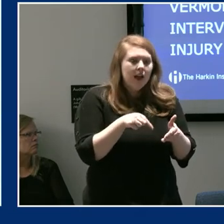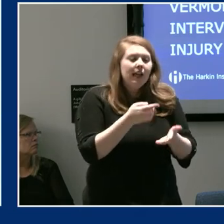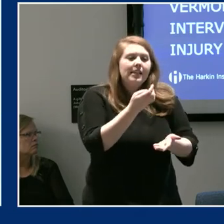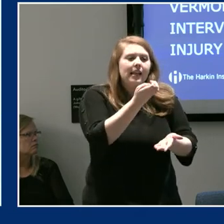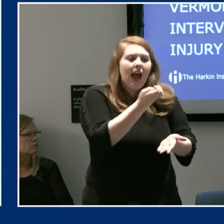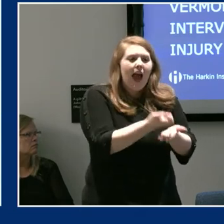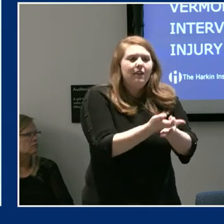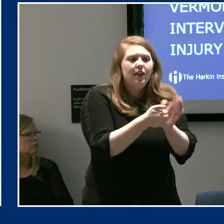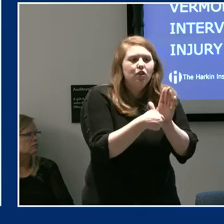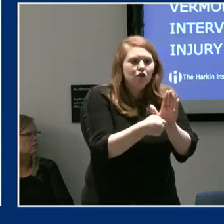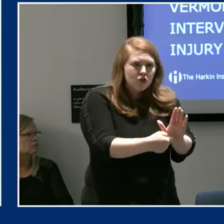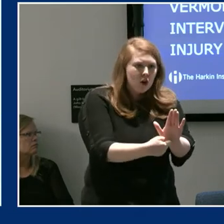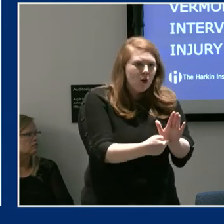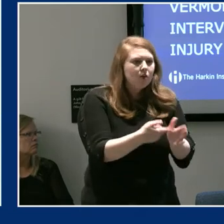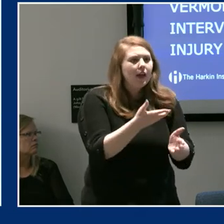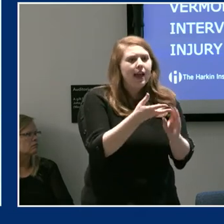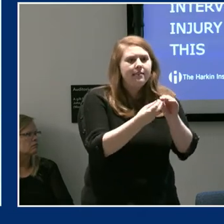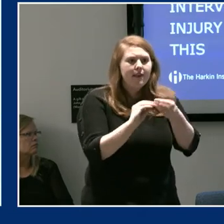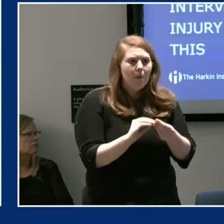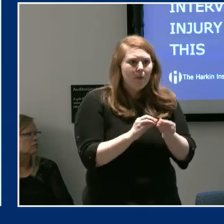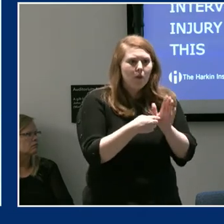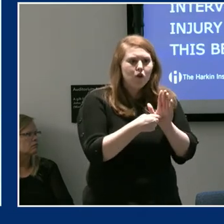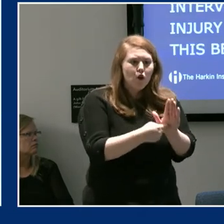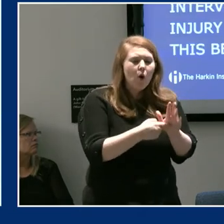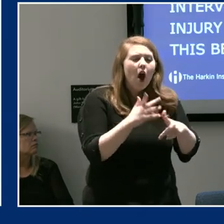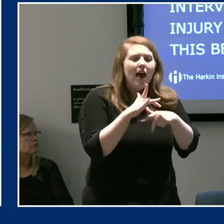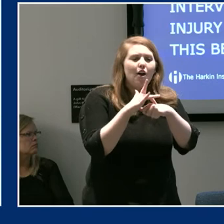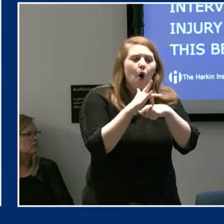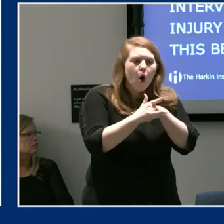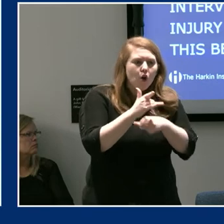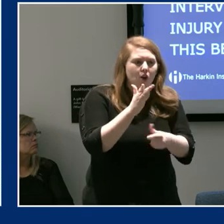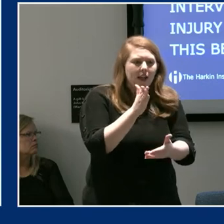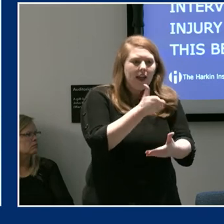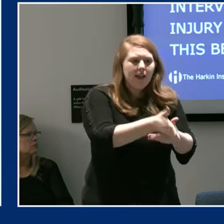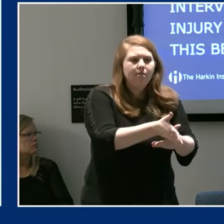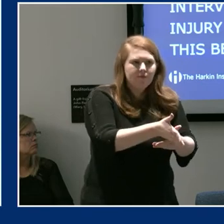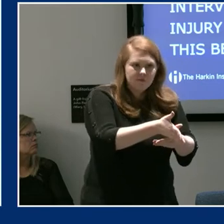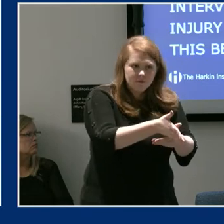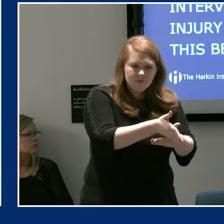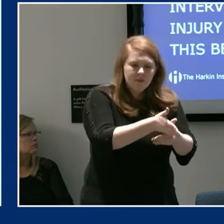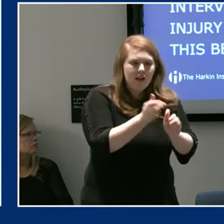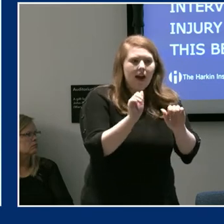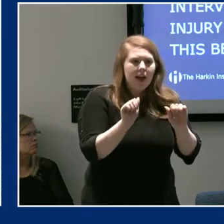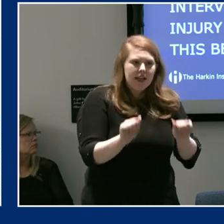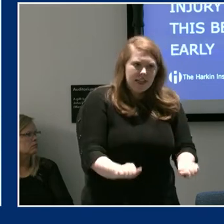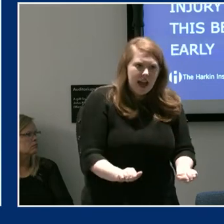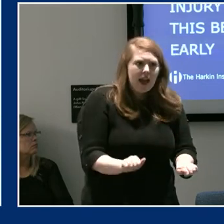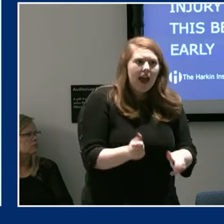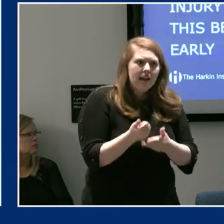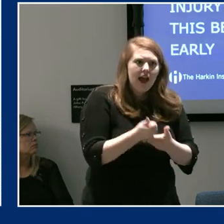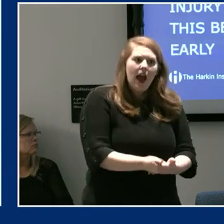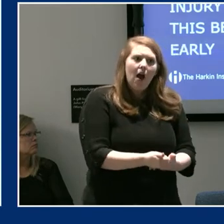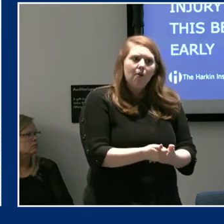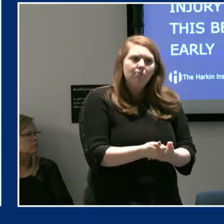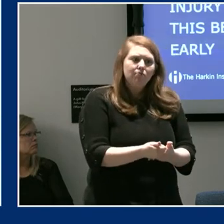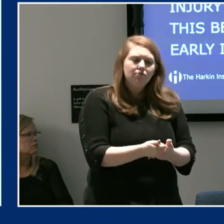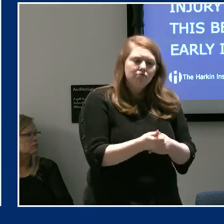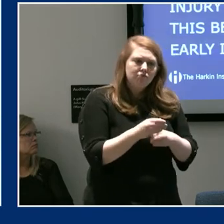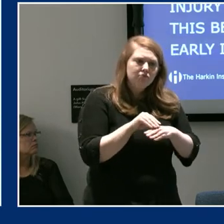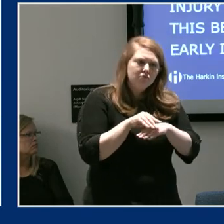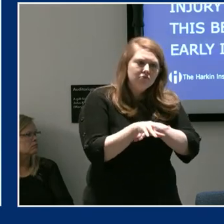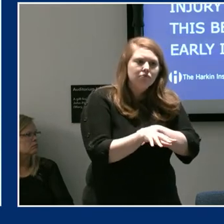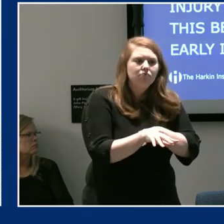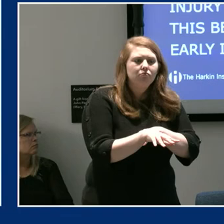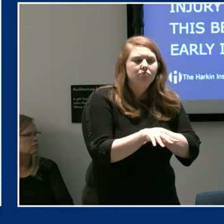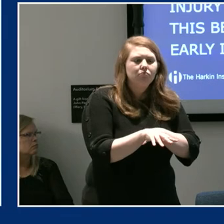data show that it is early interventions that may make the difference and an